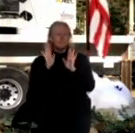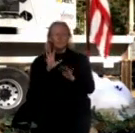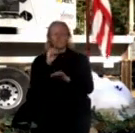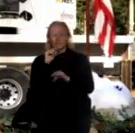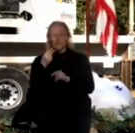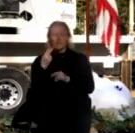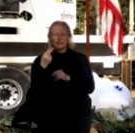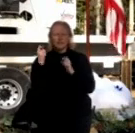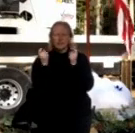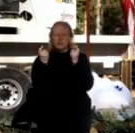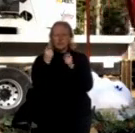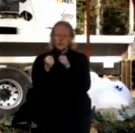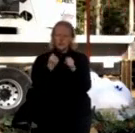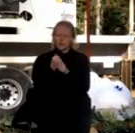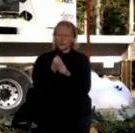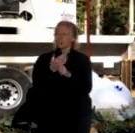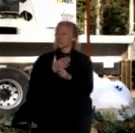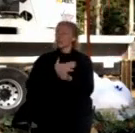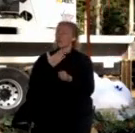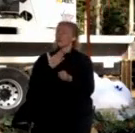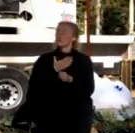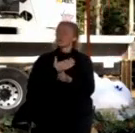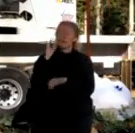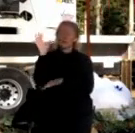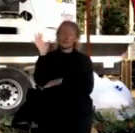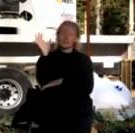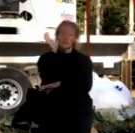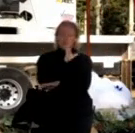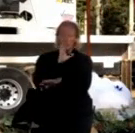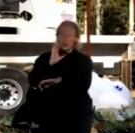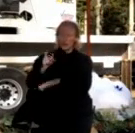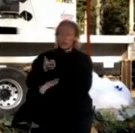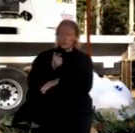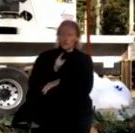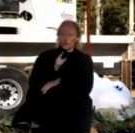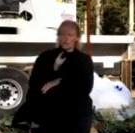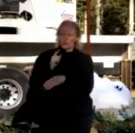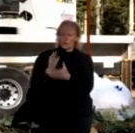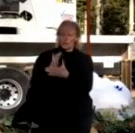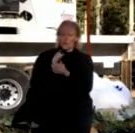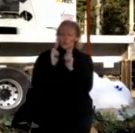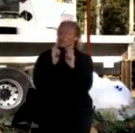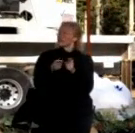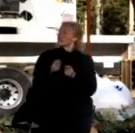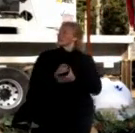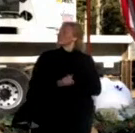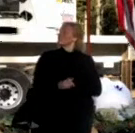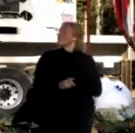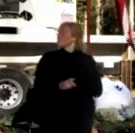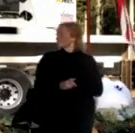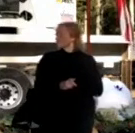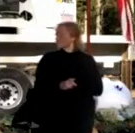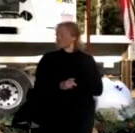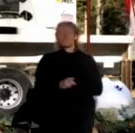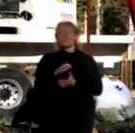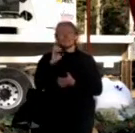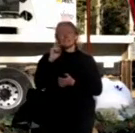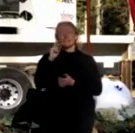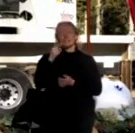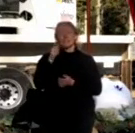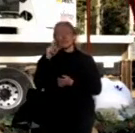are so pleased that it's Colorado's turn to share this gift with the nation. And as our Engelmann